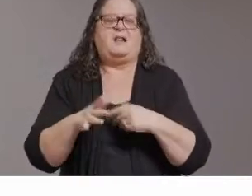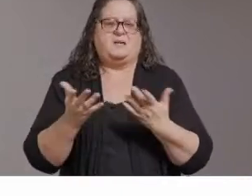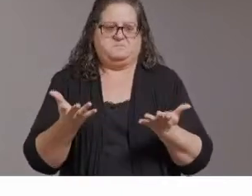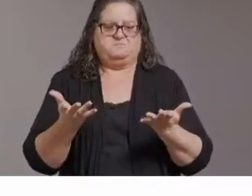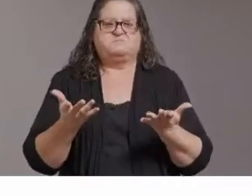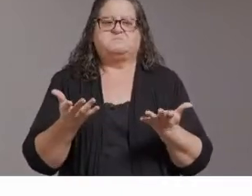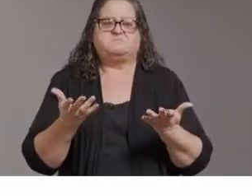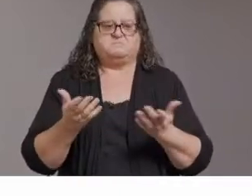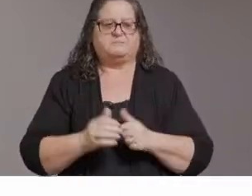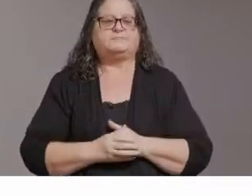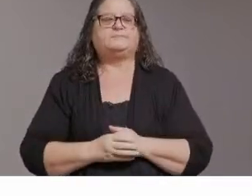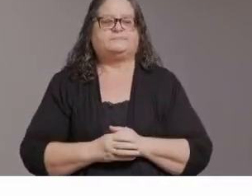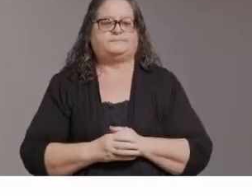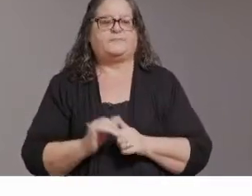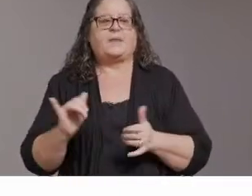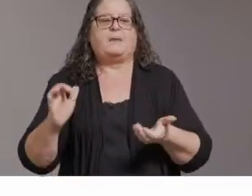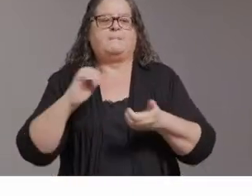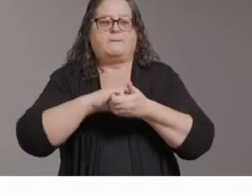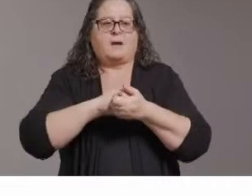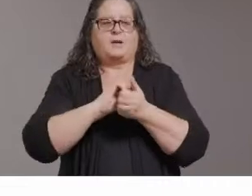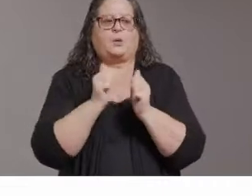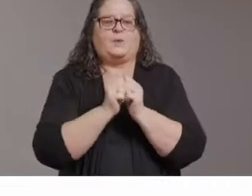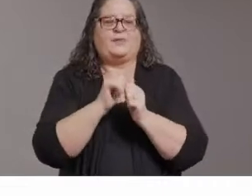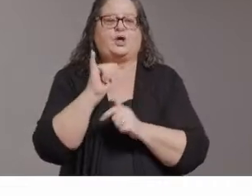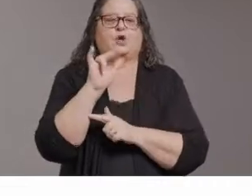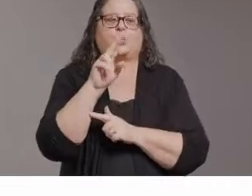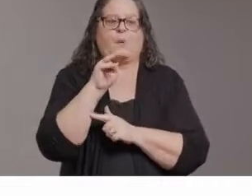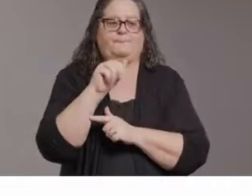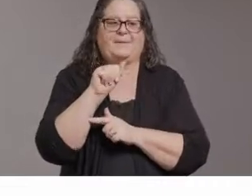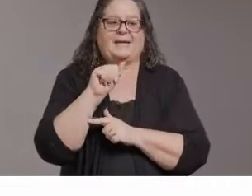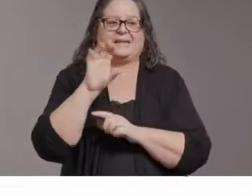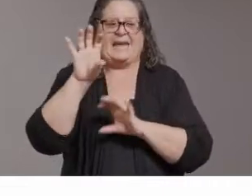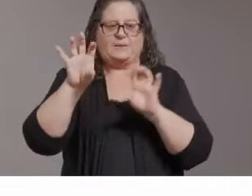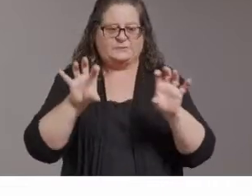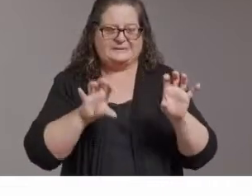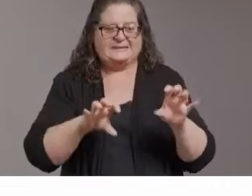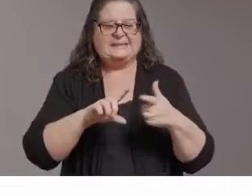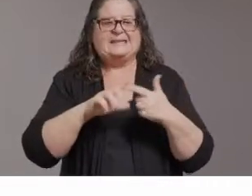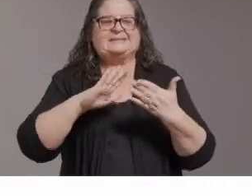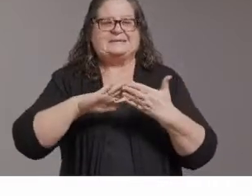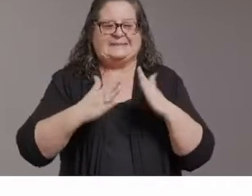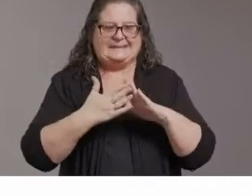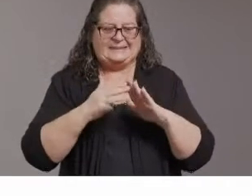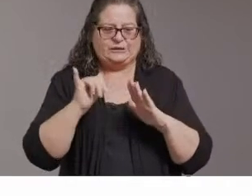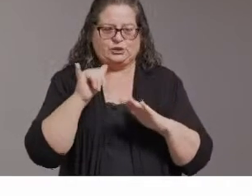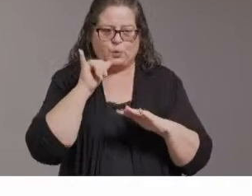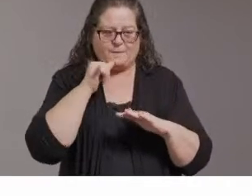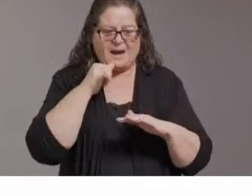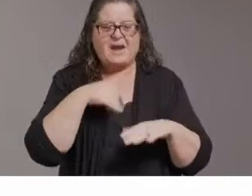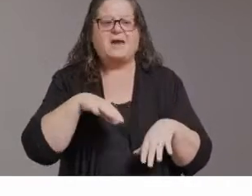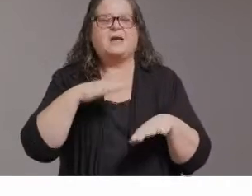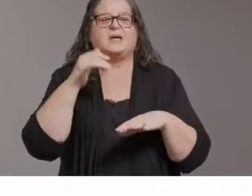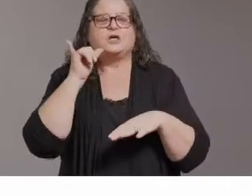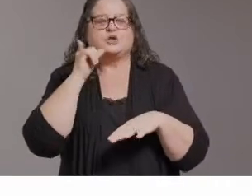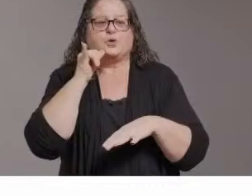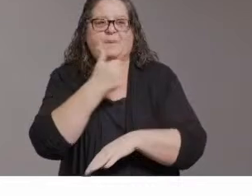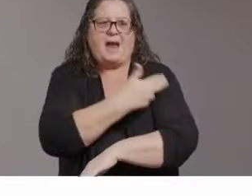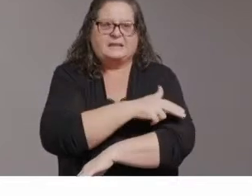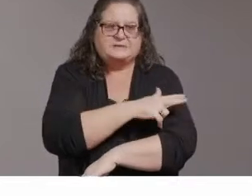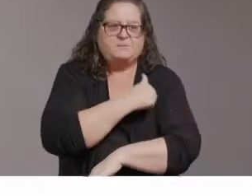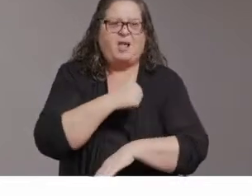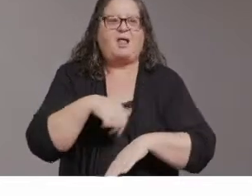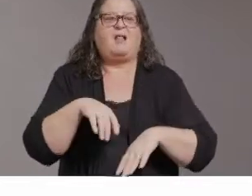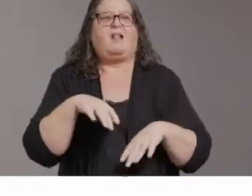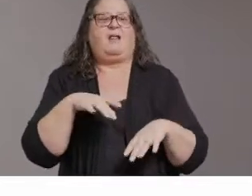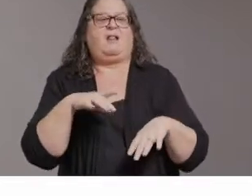done in partnership with Yuma County, the City of Yuma, Yuma Regional Medical Center, and ASU. And the